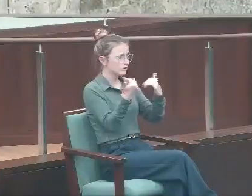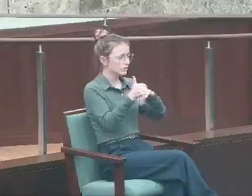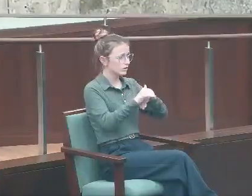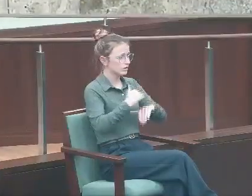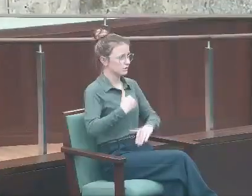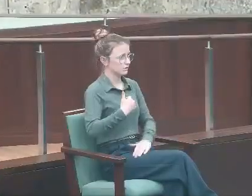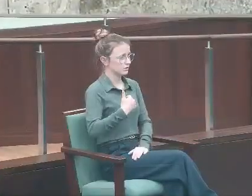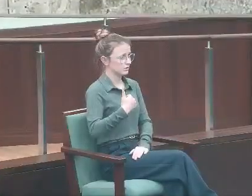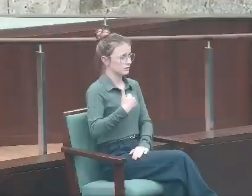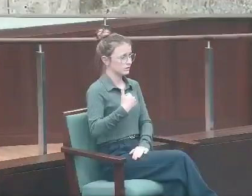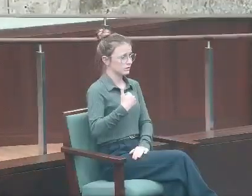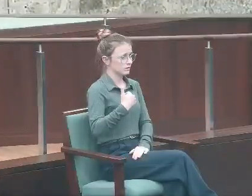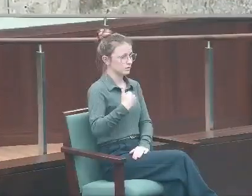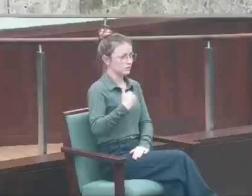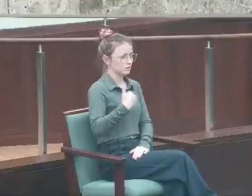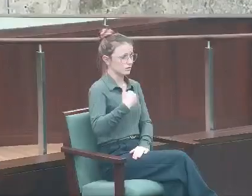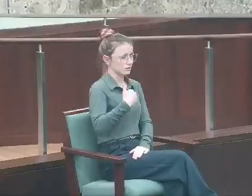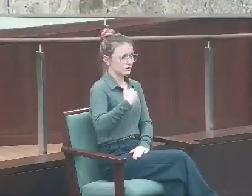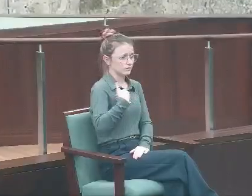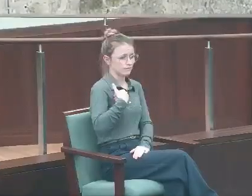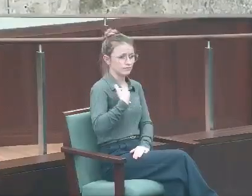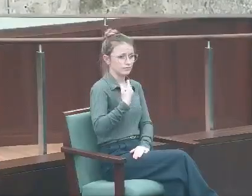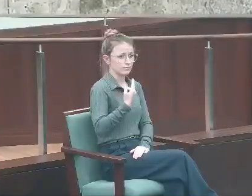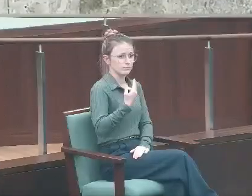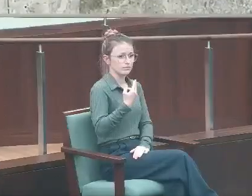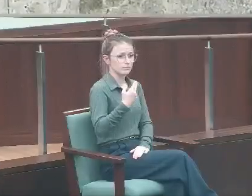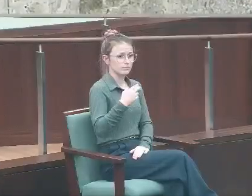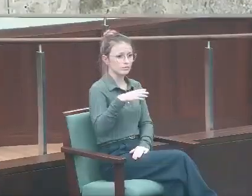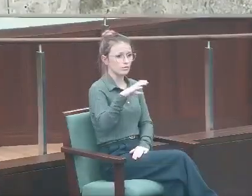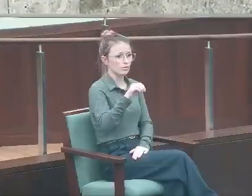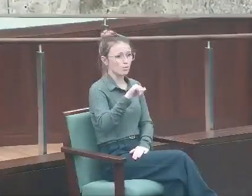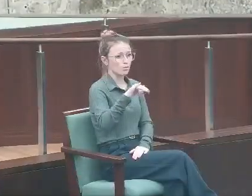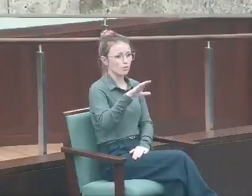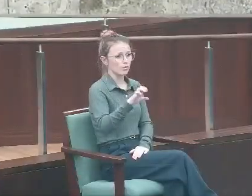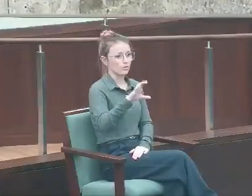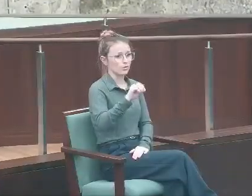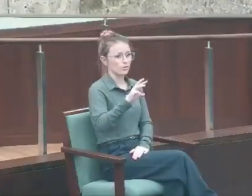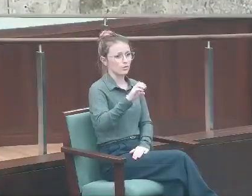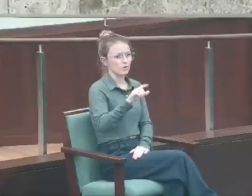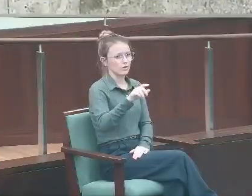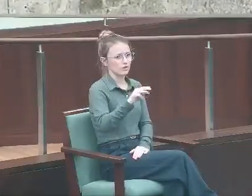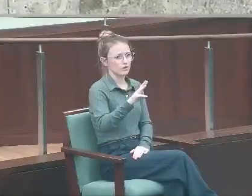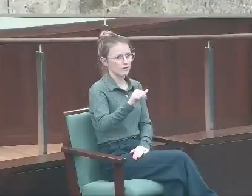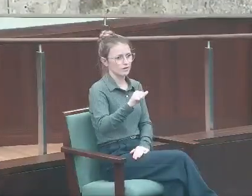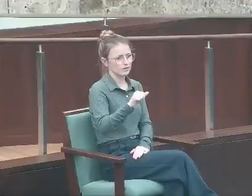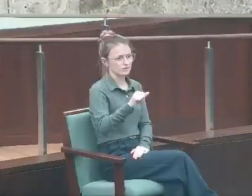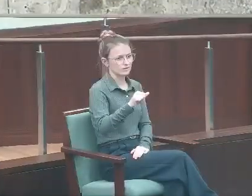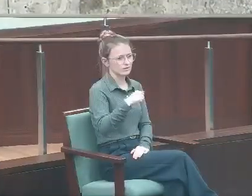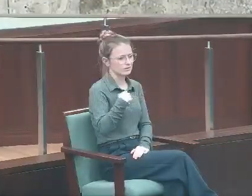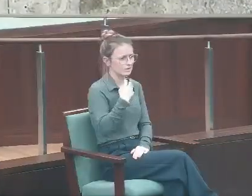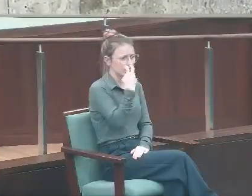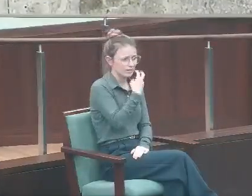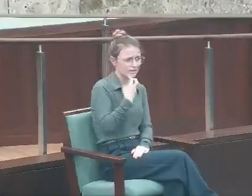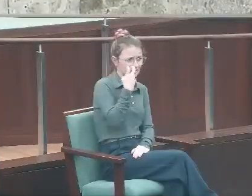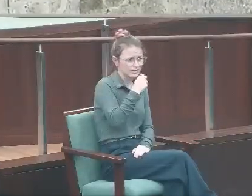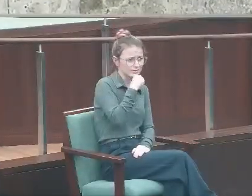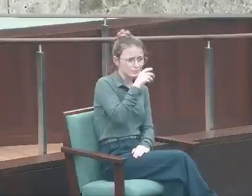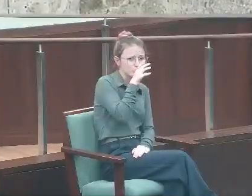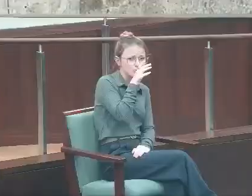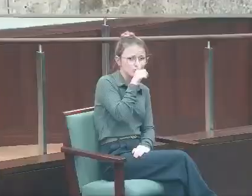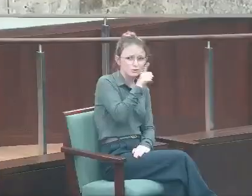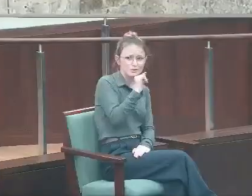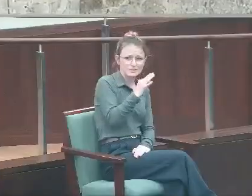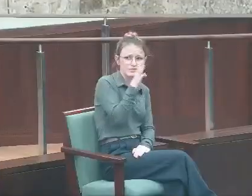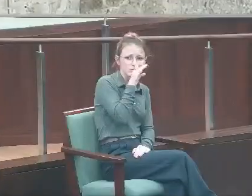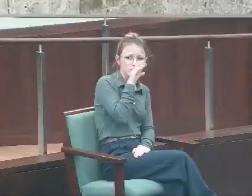Oye Owalua, and I hope I didn't mess that pronunciation, who is the DC Shadow Representative.